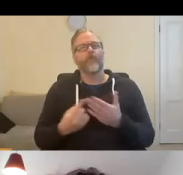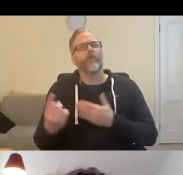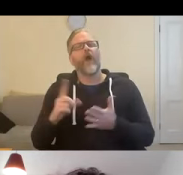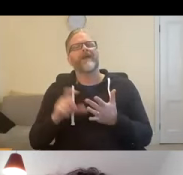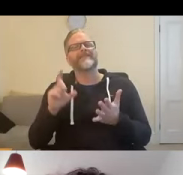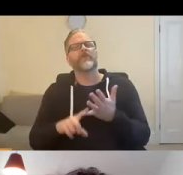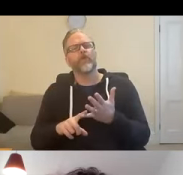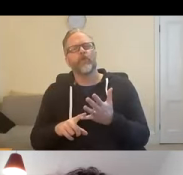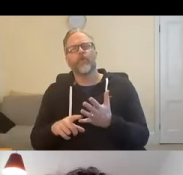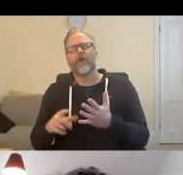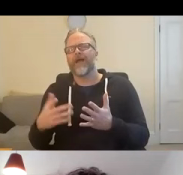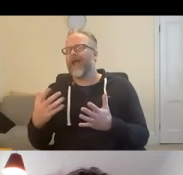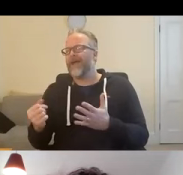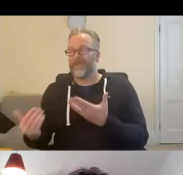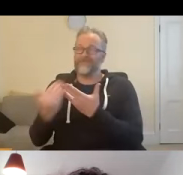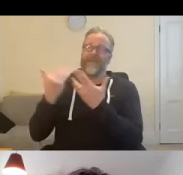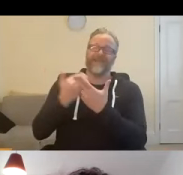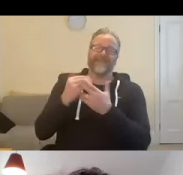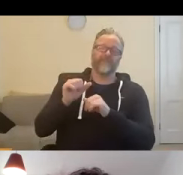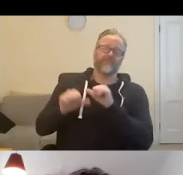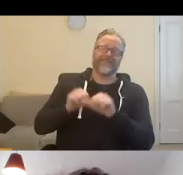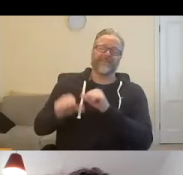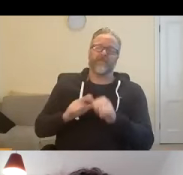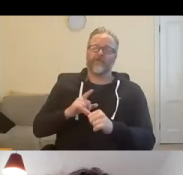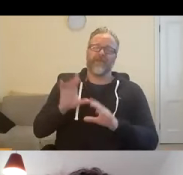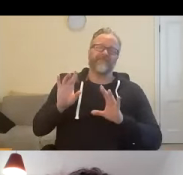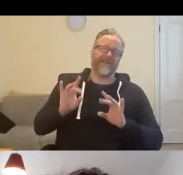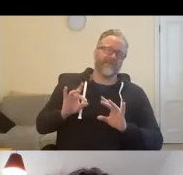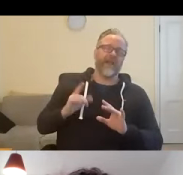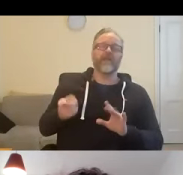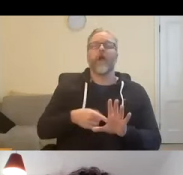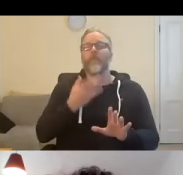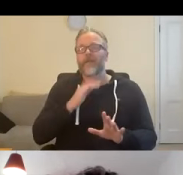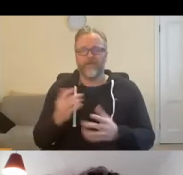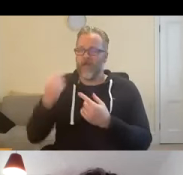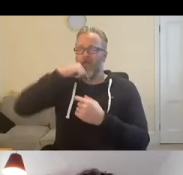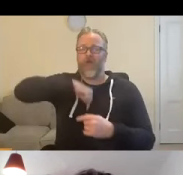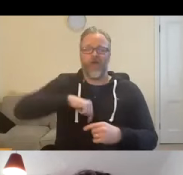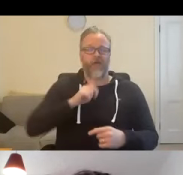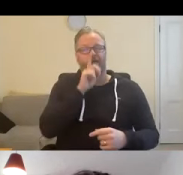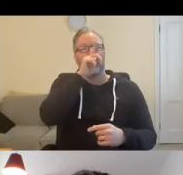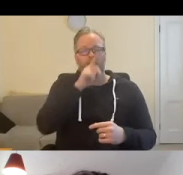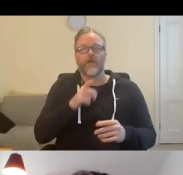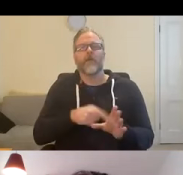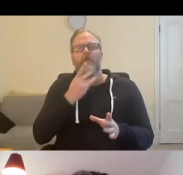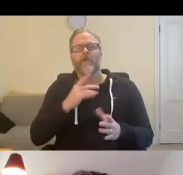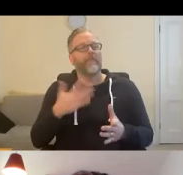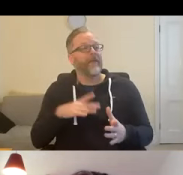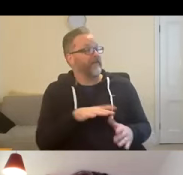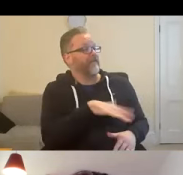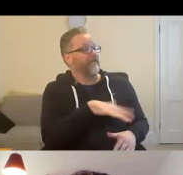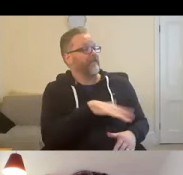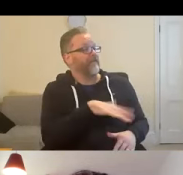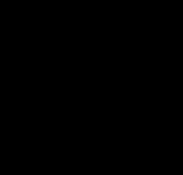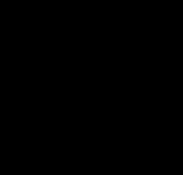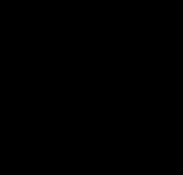and experiencing invasive procedures as a result of infection, and then lots of young people have experienced the loss of a family member